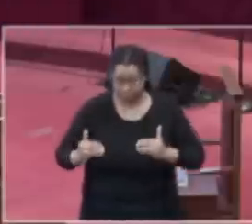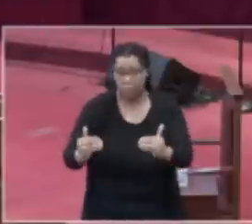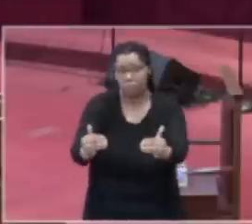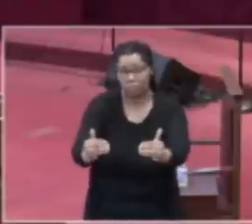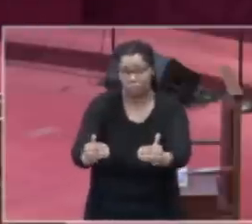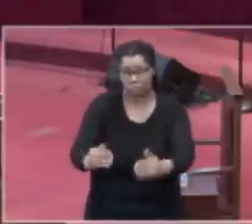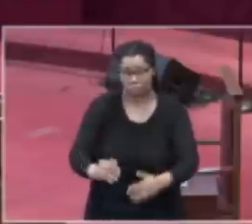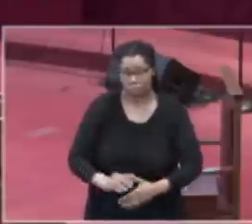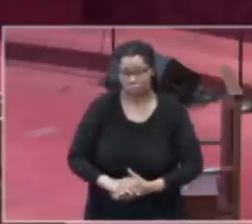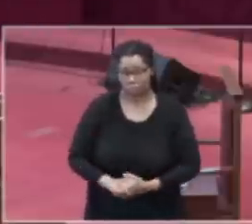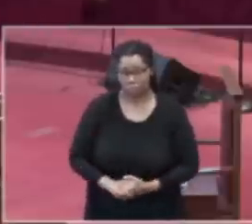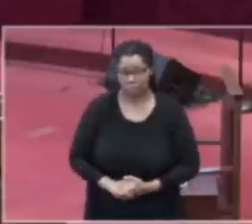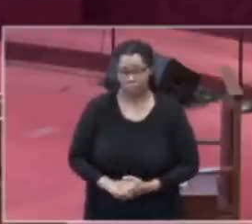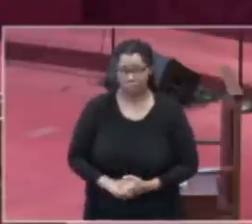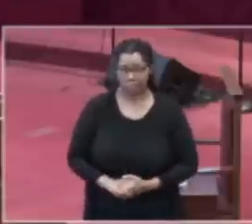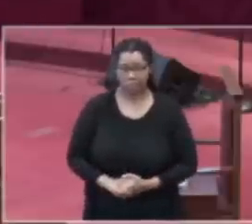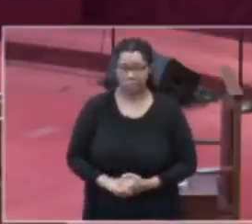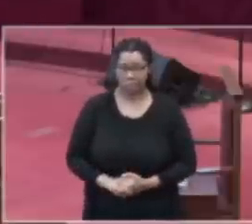time